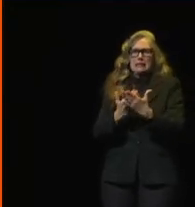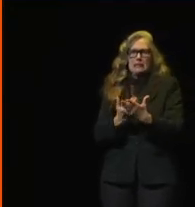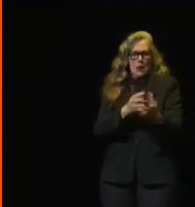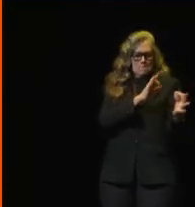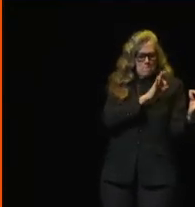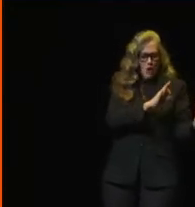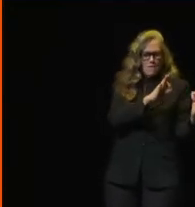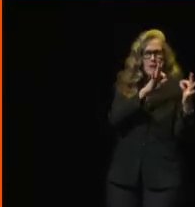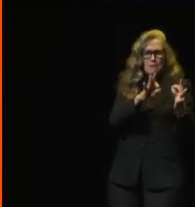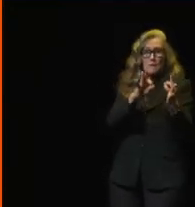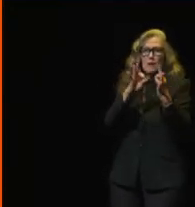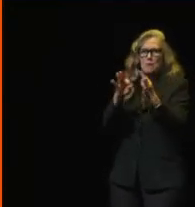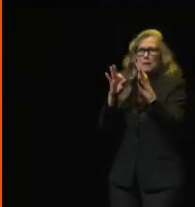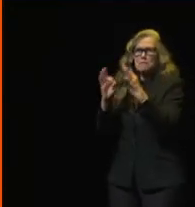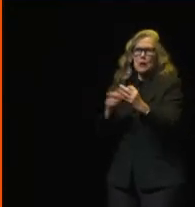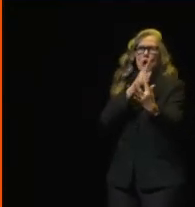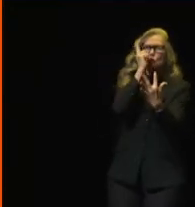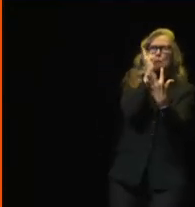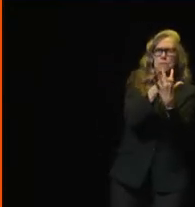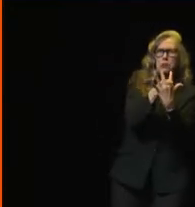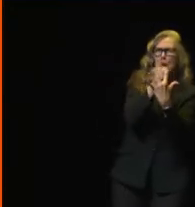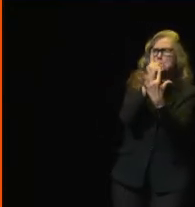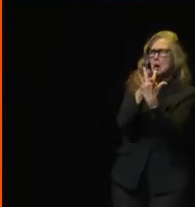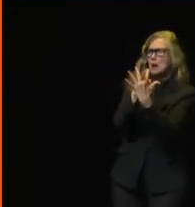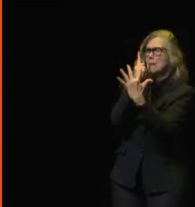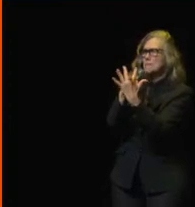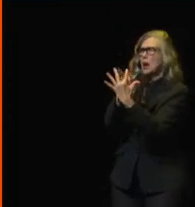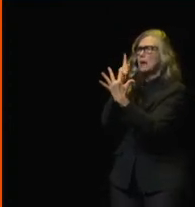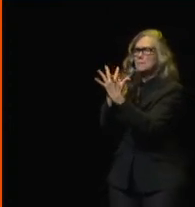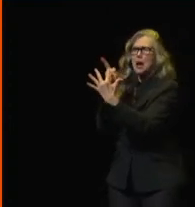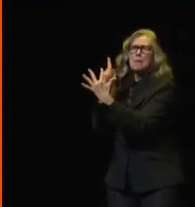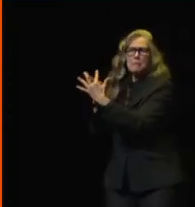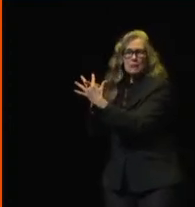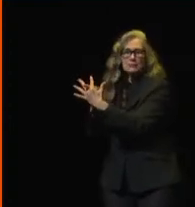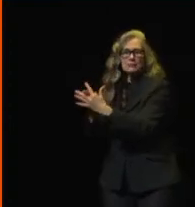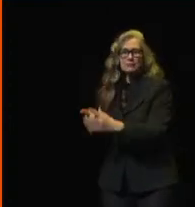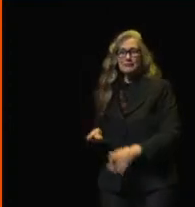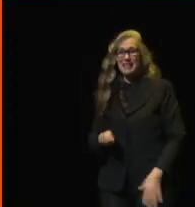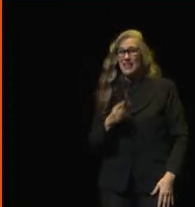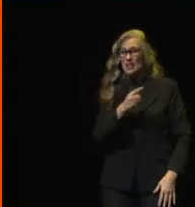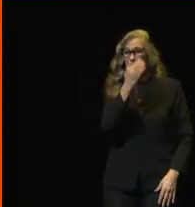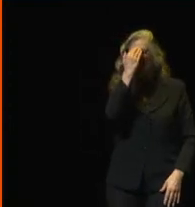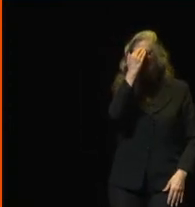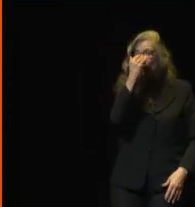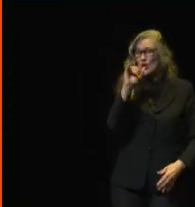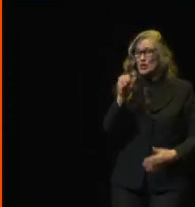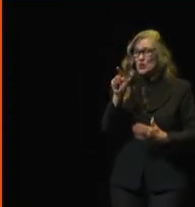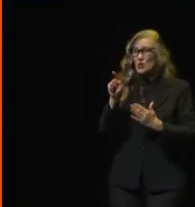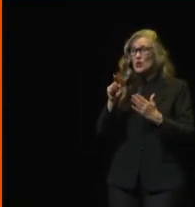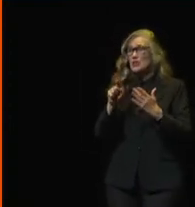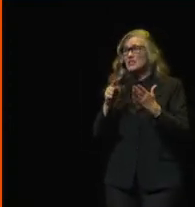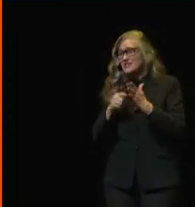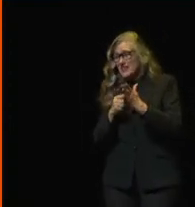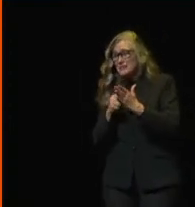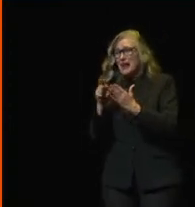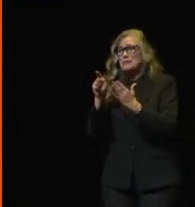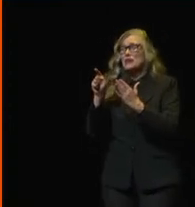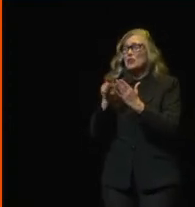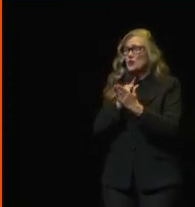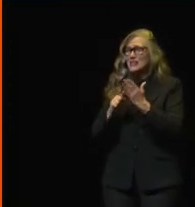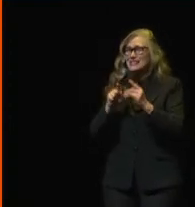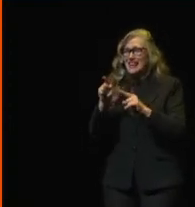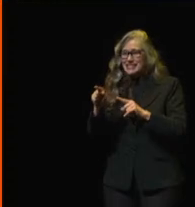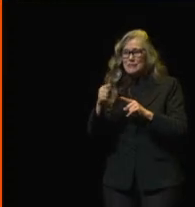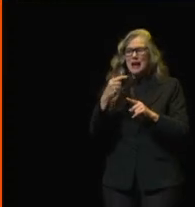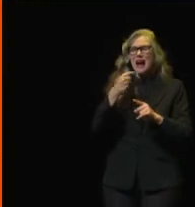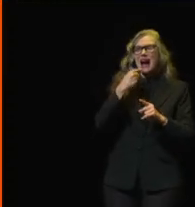Ady, as some of you may have experienced, knew how to criticize when he wanted to. And he reciprocated my own comments on his writing